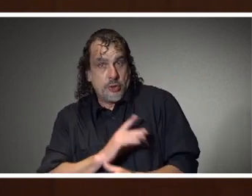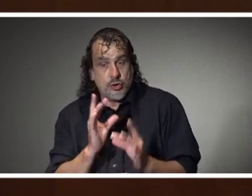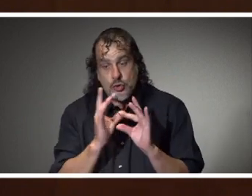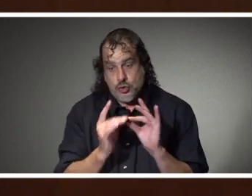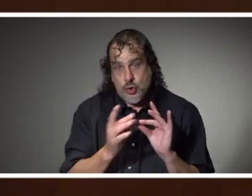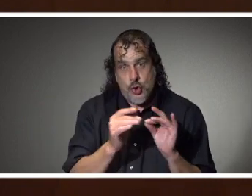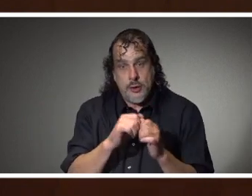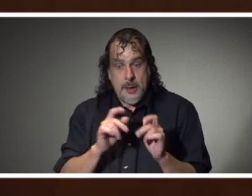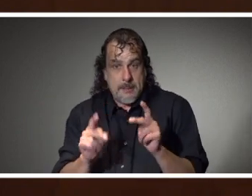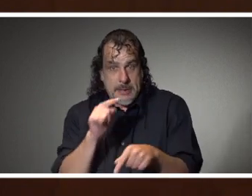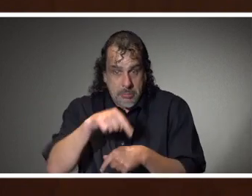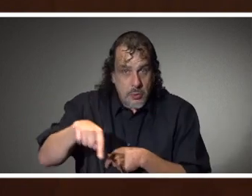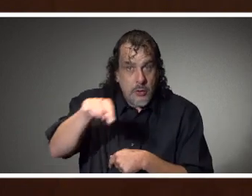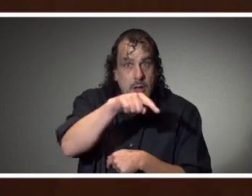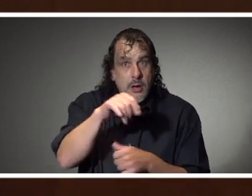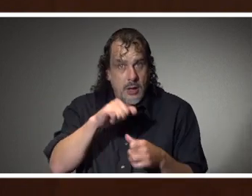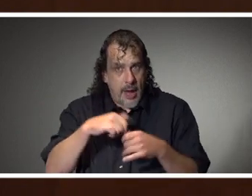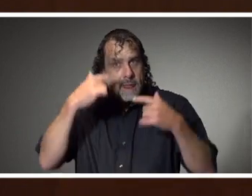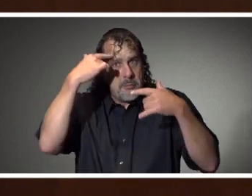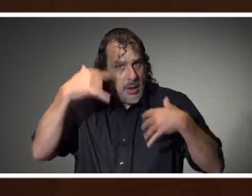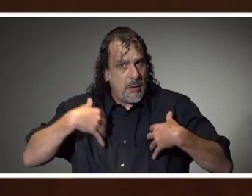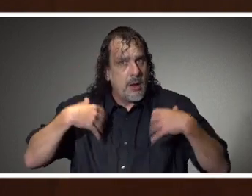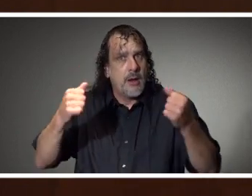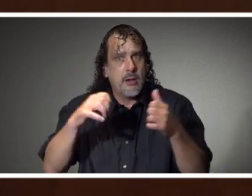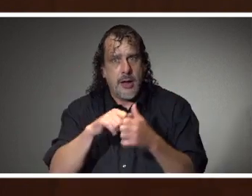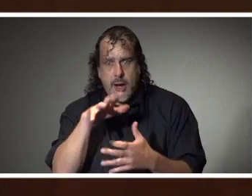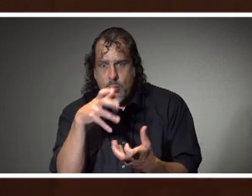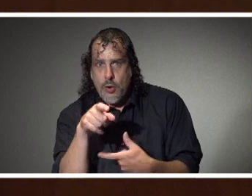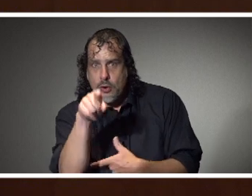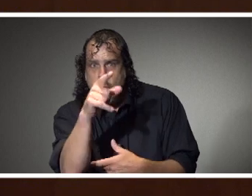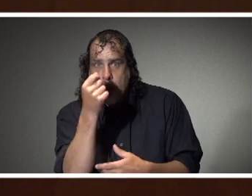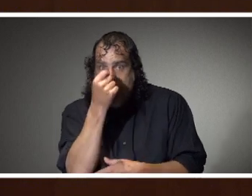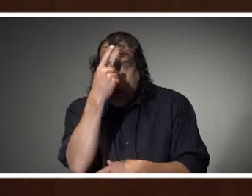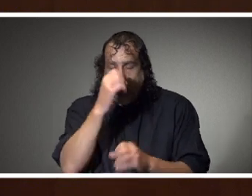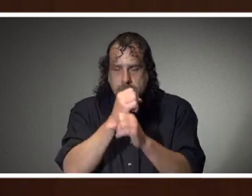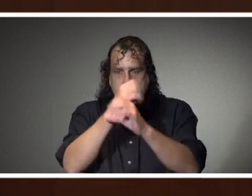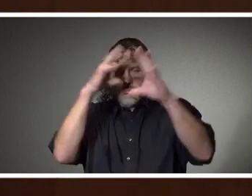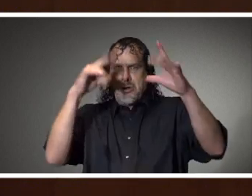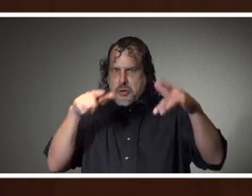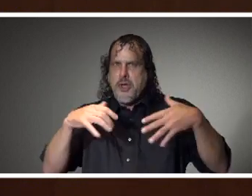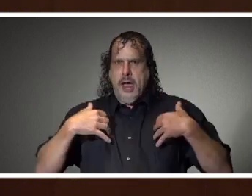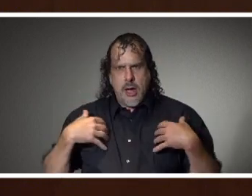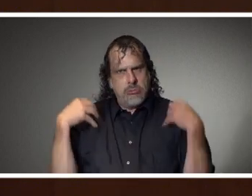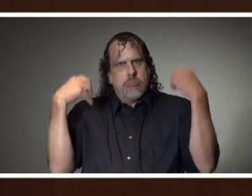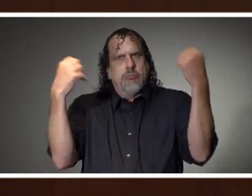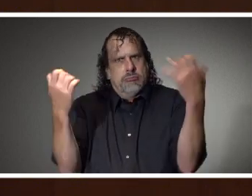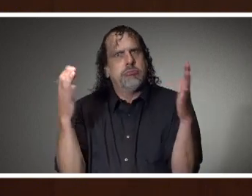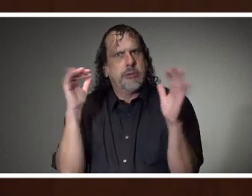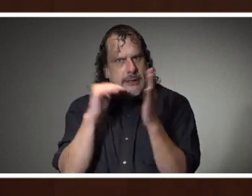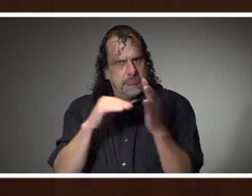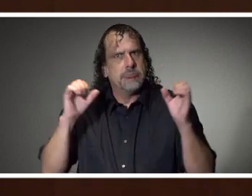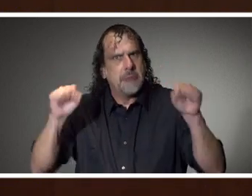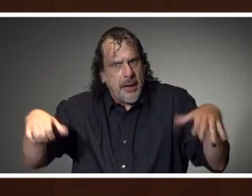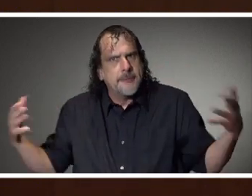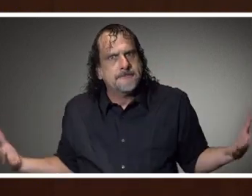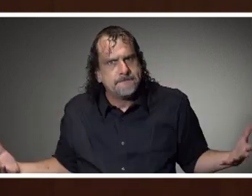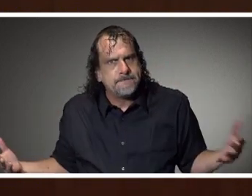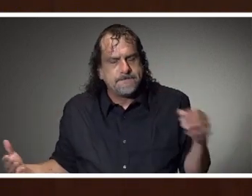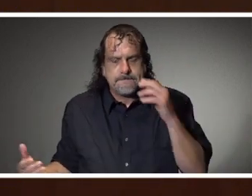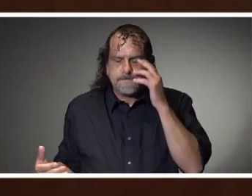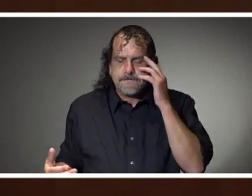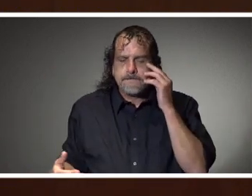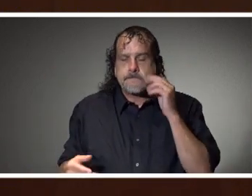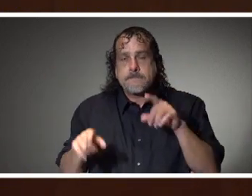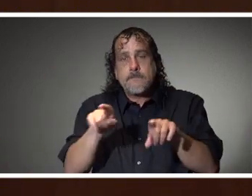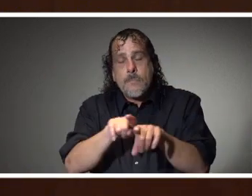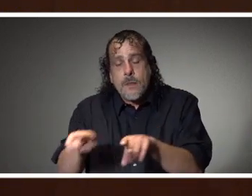Mississippi who have a mental illness and who want you to understand that recovery is possible and help is available. We also have a